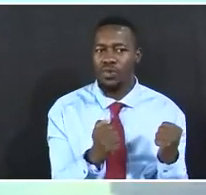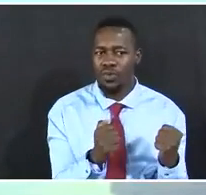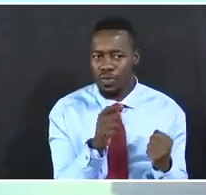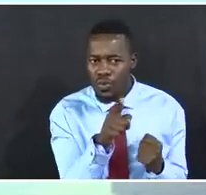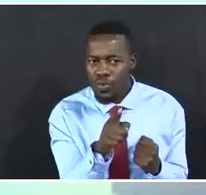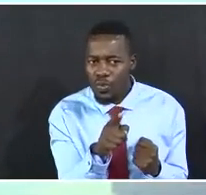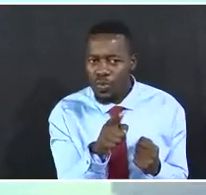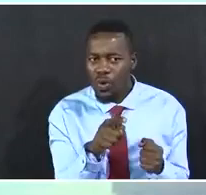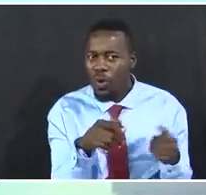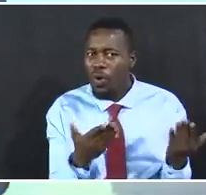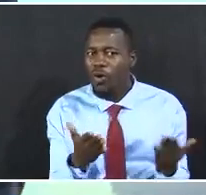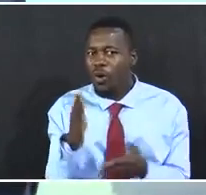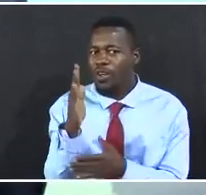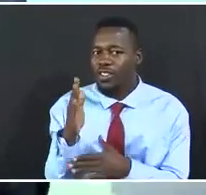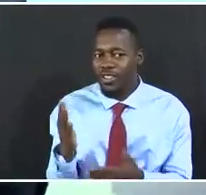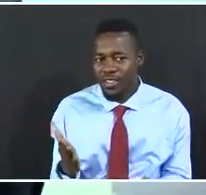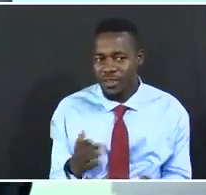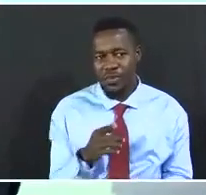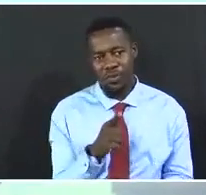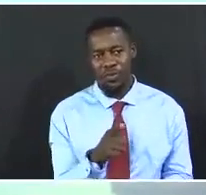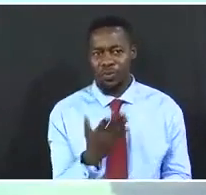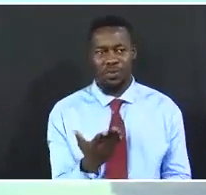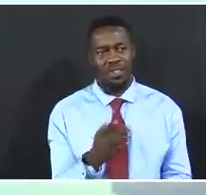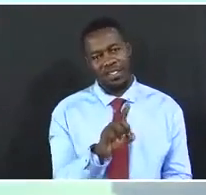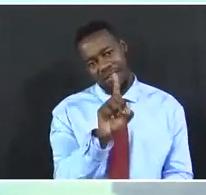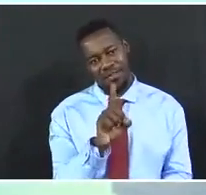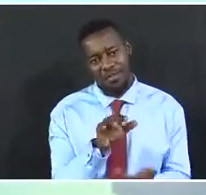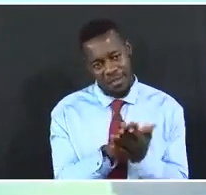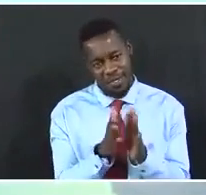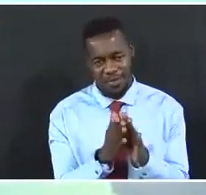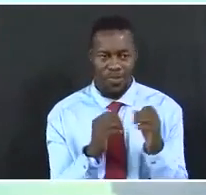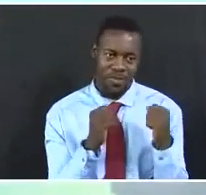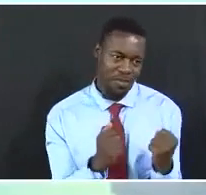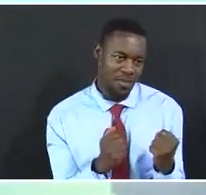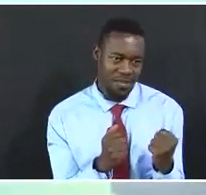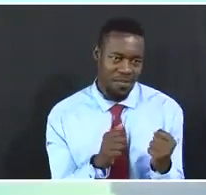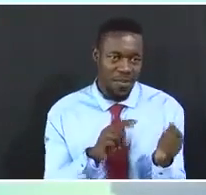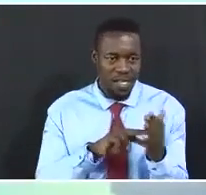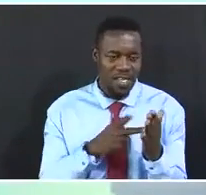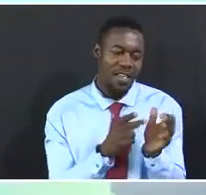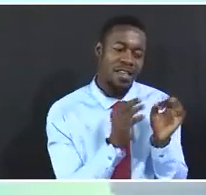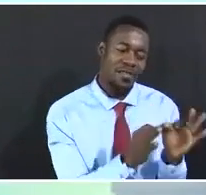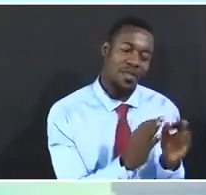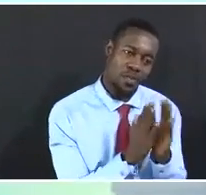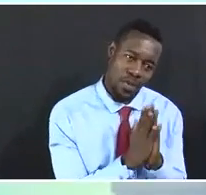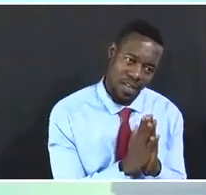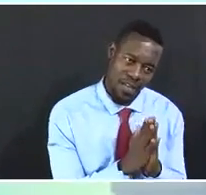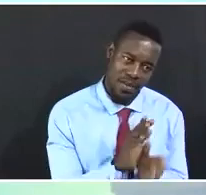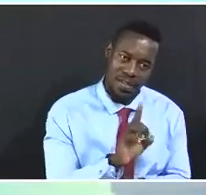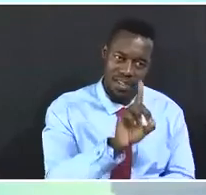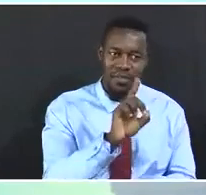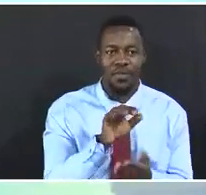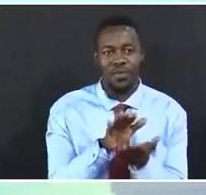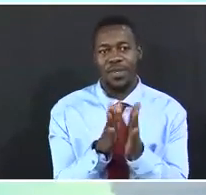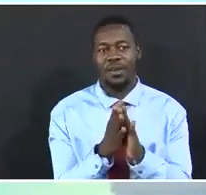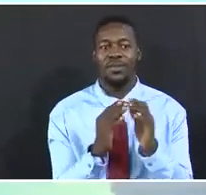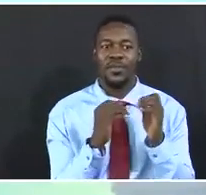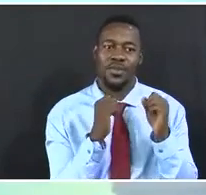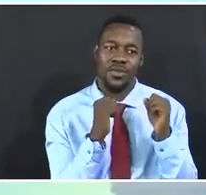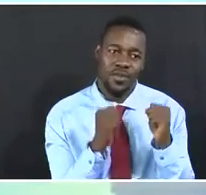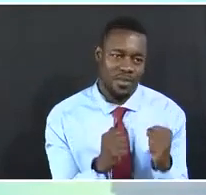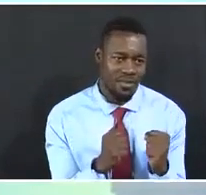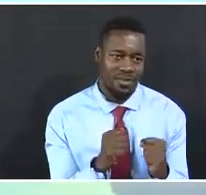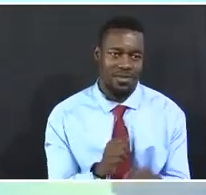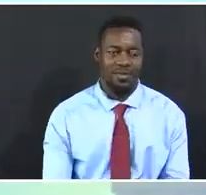look at some factors that may determine the one who the Bible says can ascend the mountain